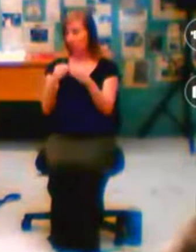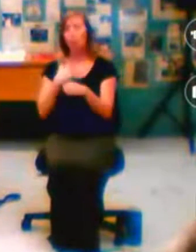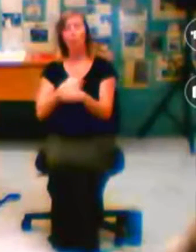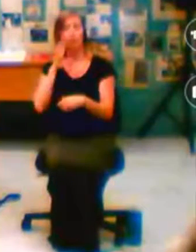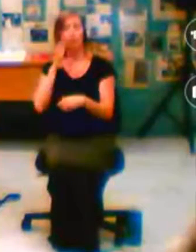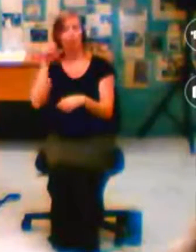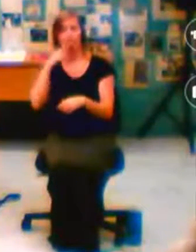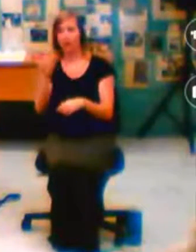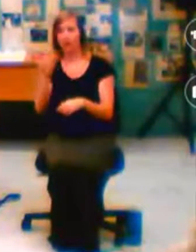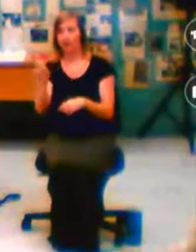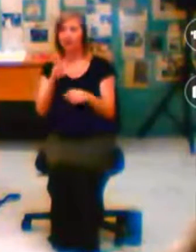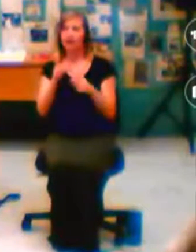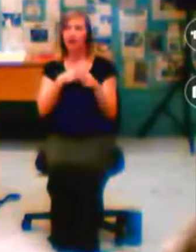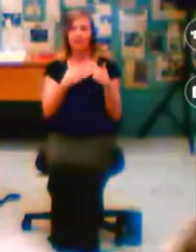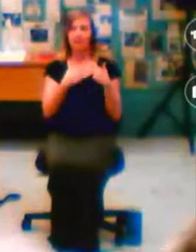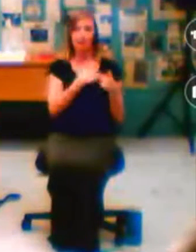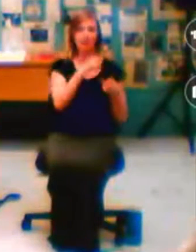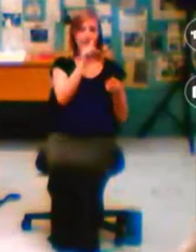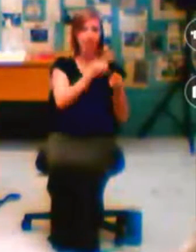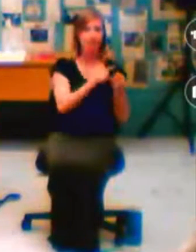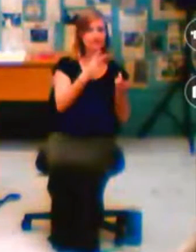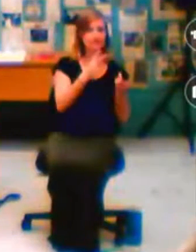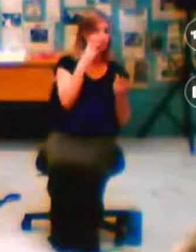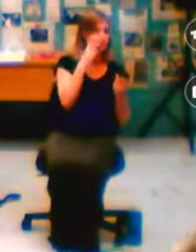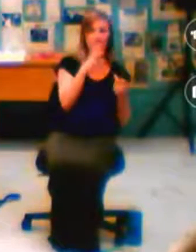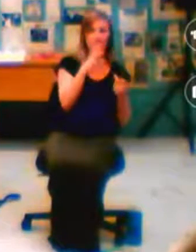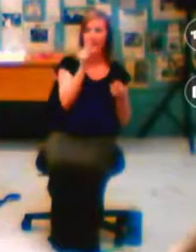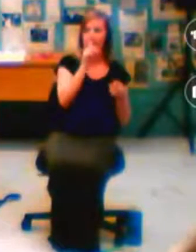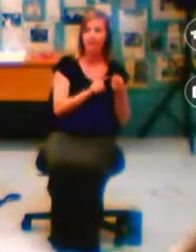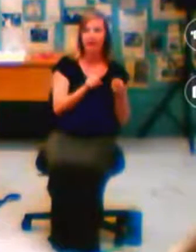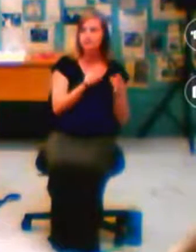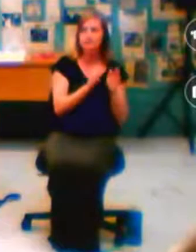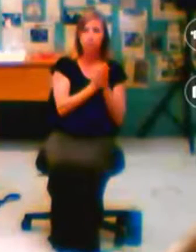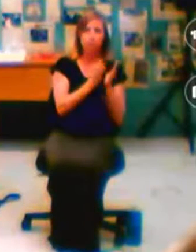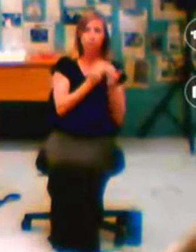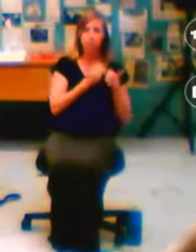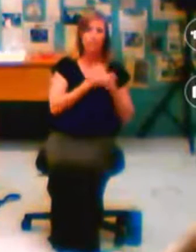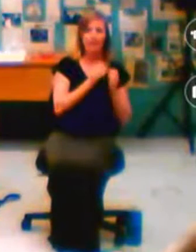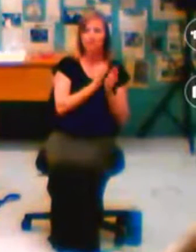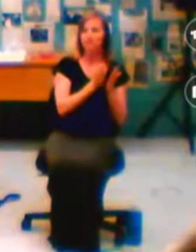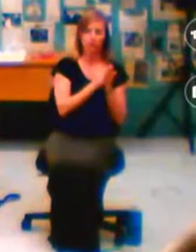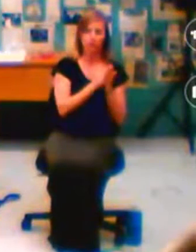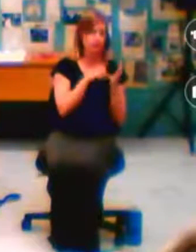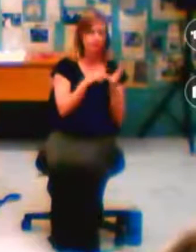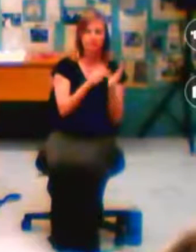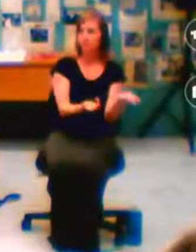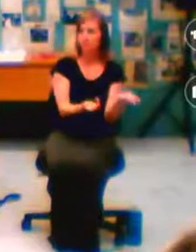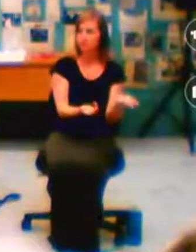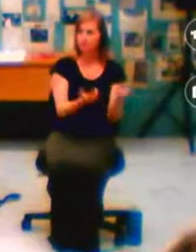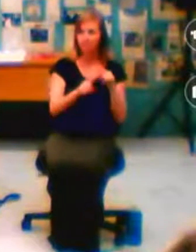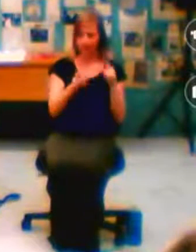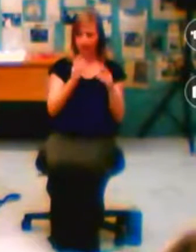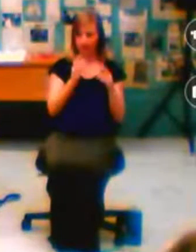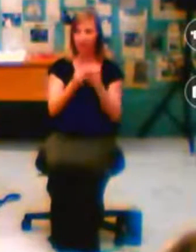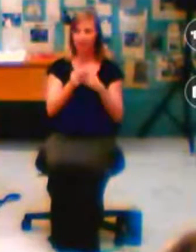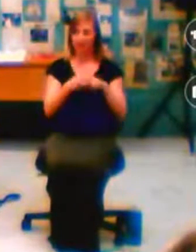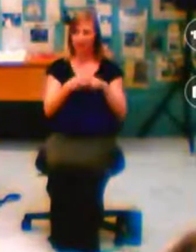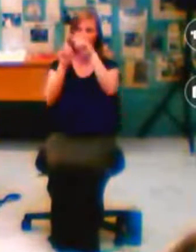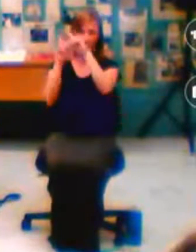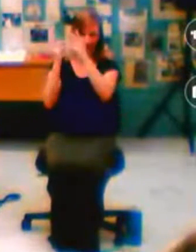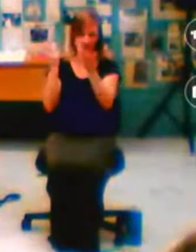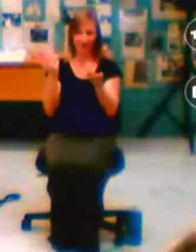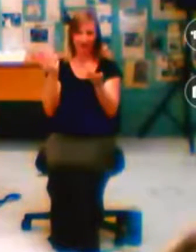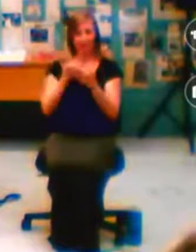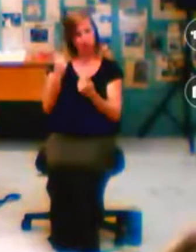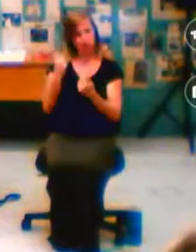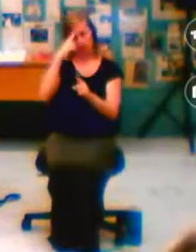your health care, somebody else has to have less spent on theirs. That's not the way the system works now. We just spend more if we want to spend more, and we